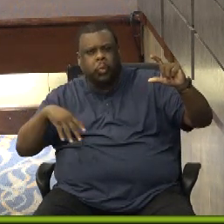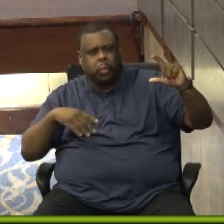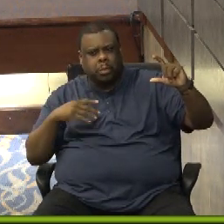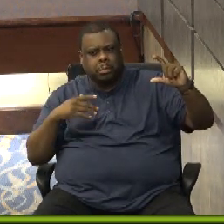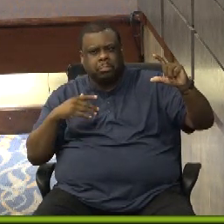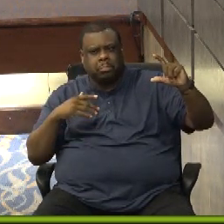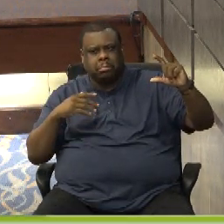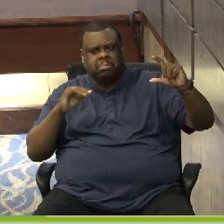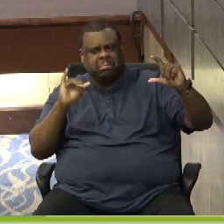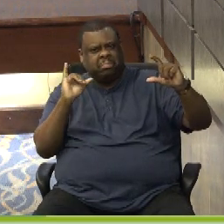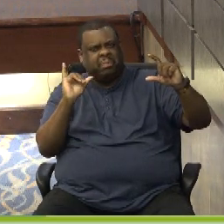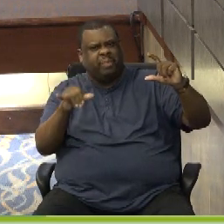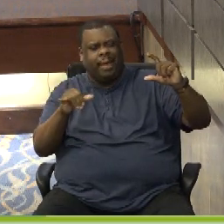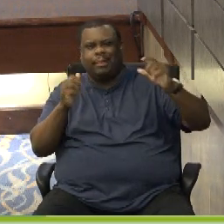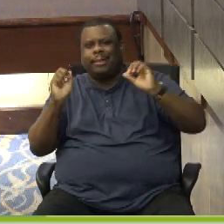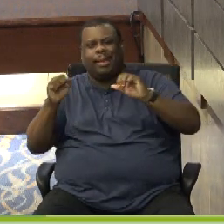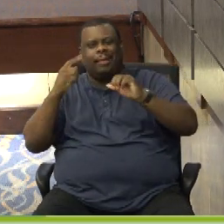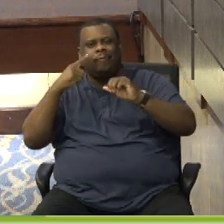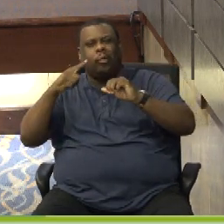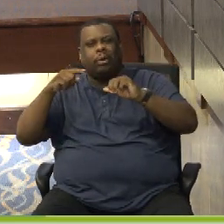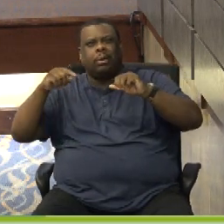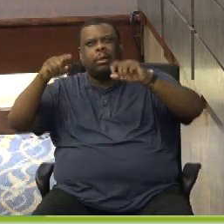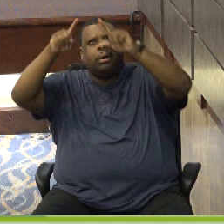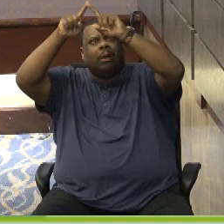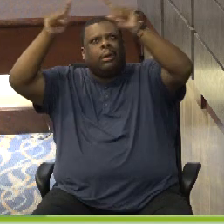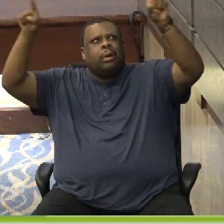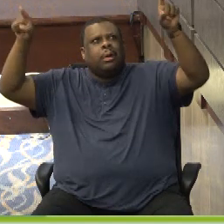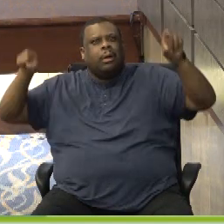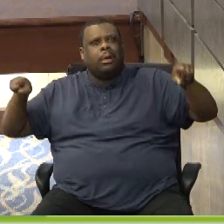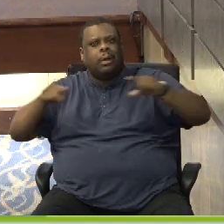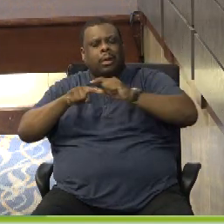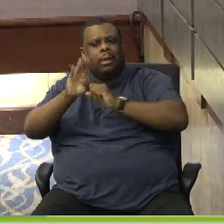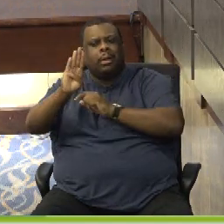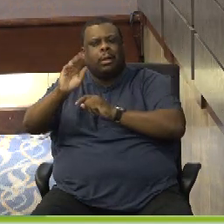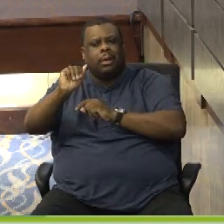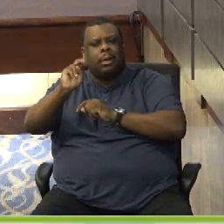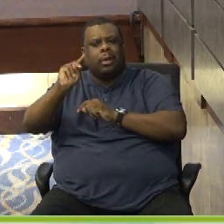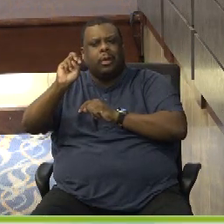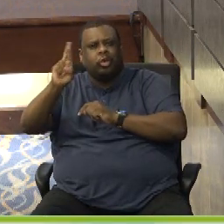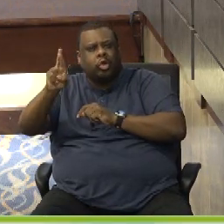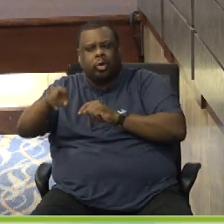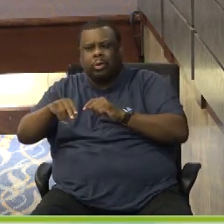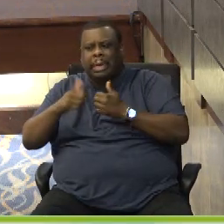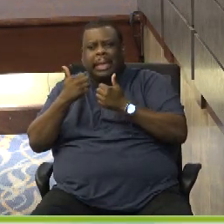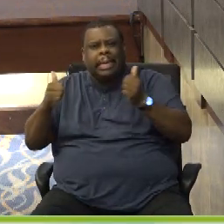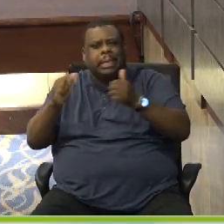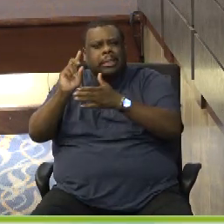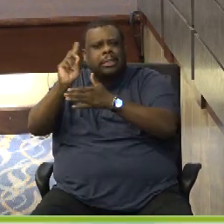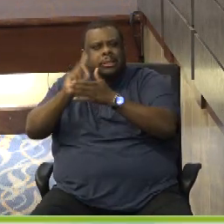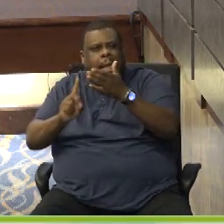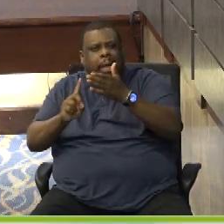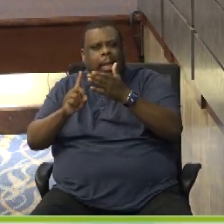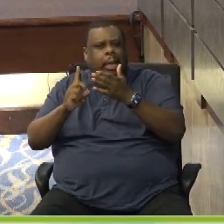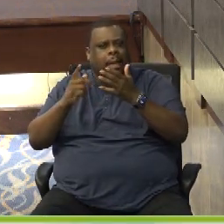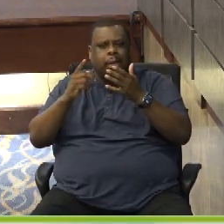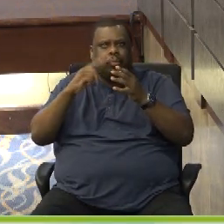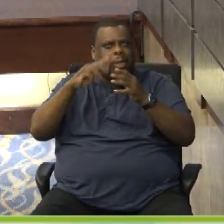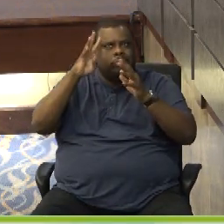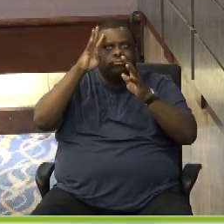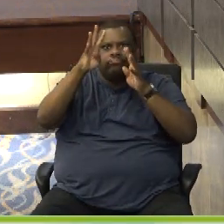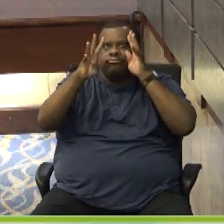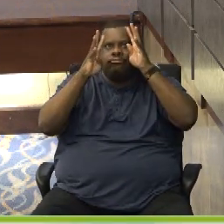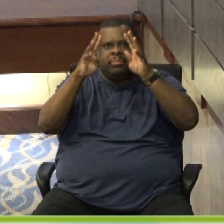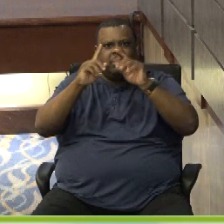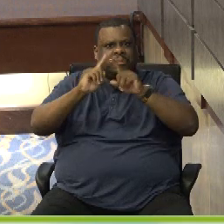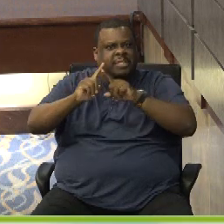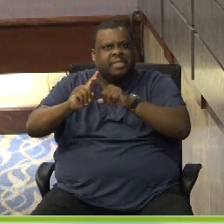be able to come into play on banners, and just any kind of graphic design use that you can imagine. So we really like the